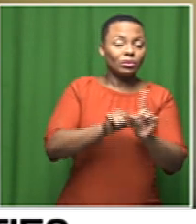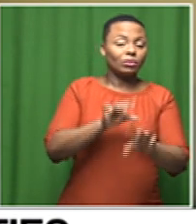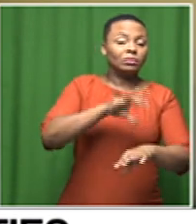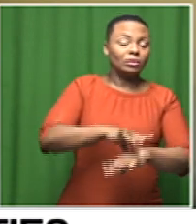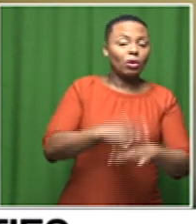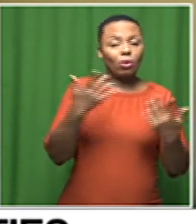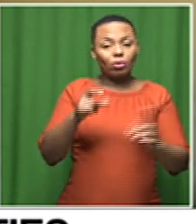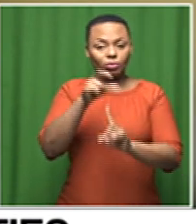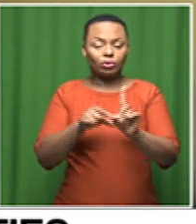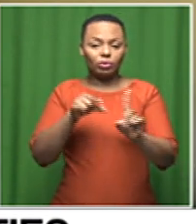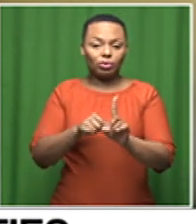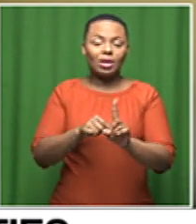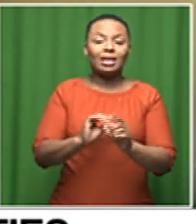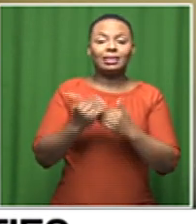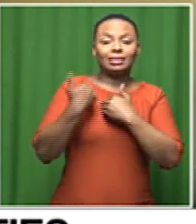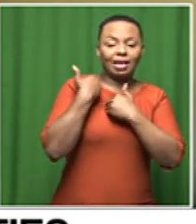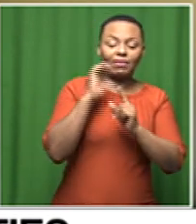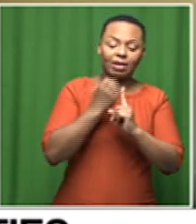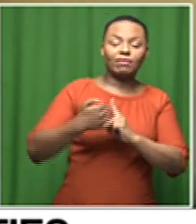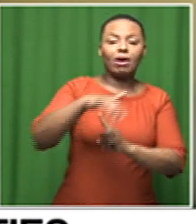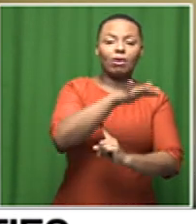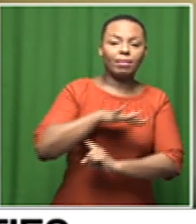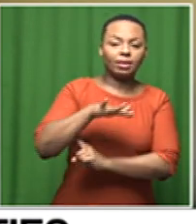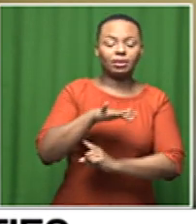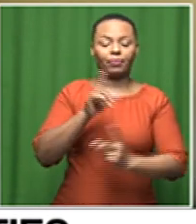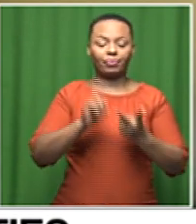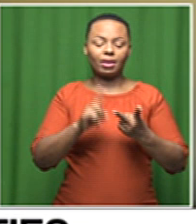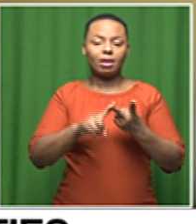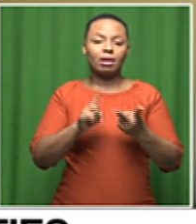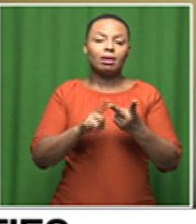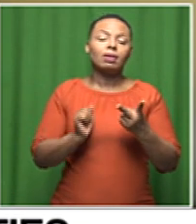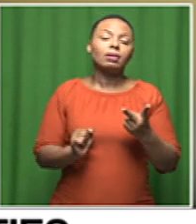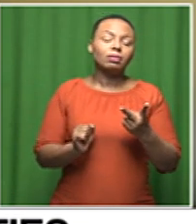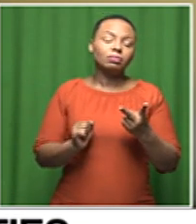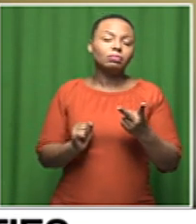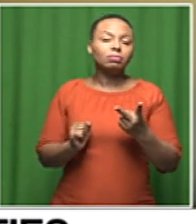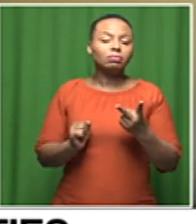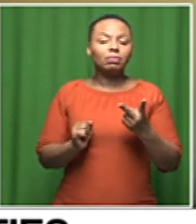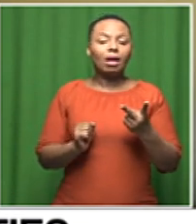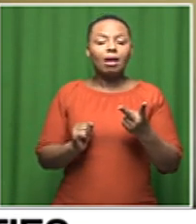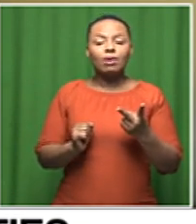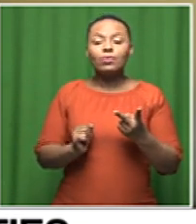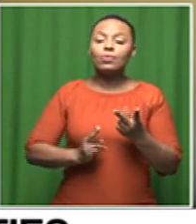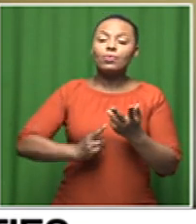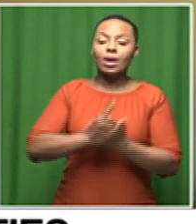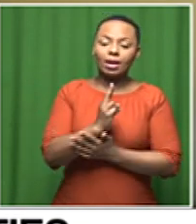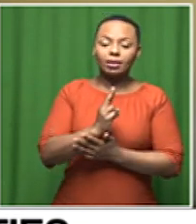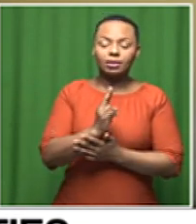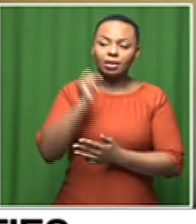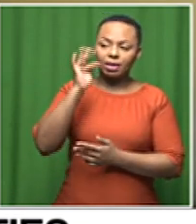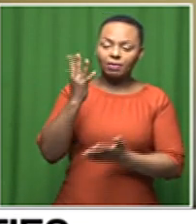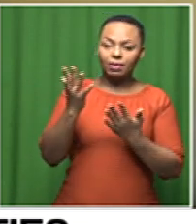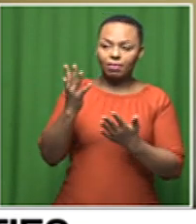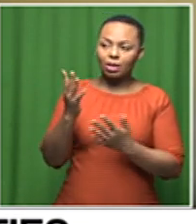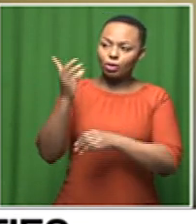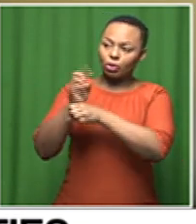safe environment within that medical facility. They have a right to informed consent. In other words, if the